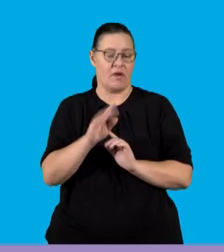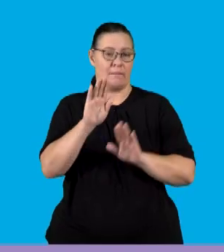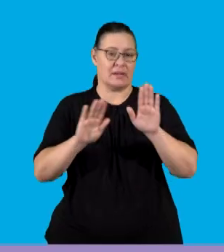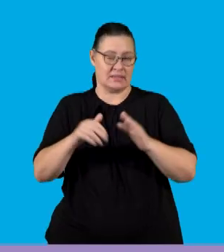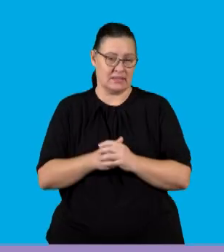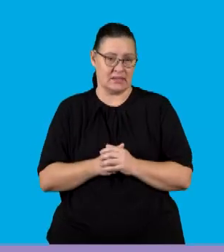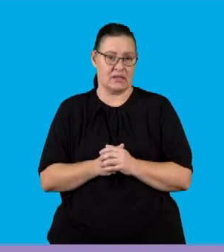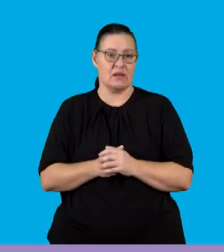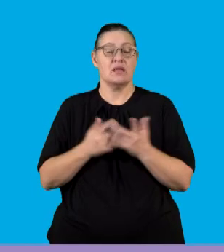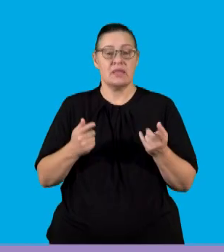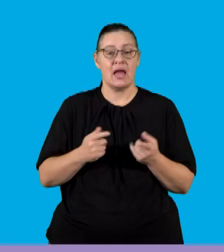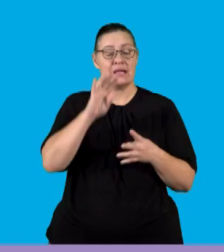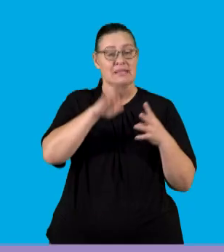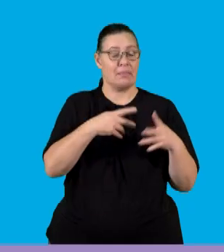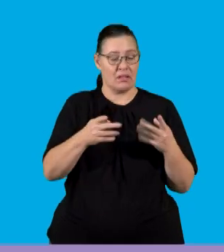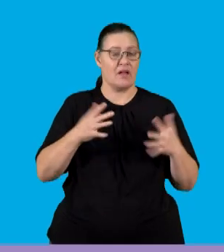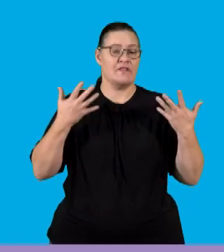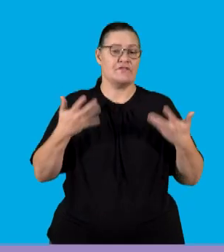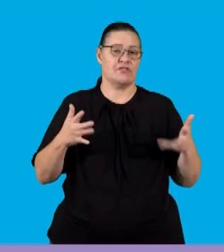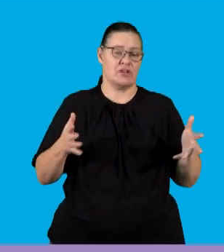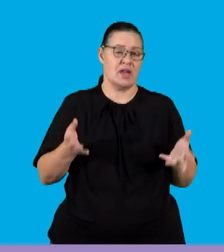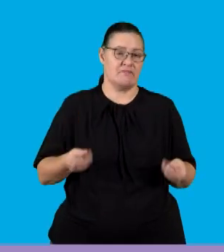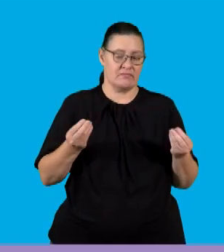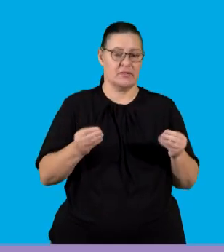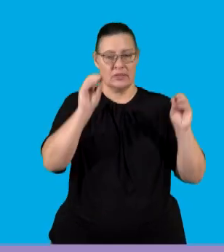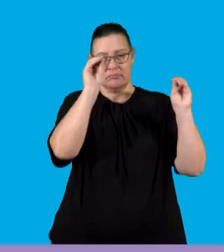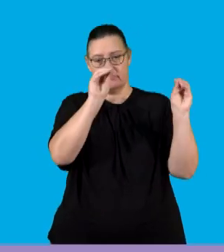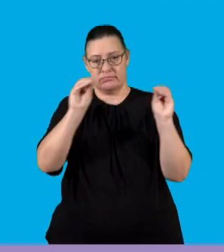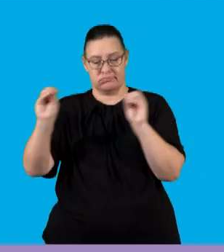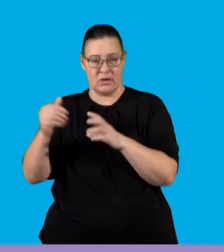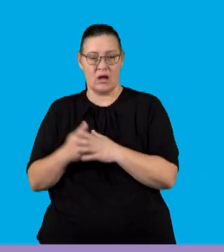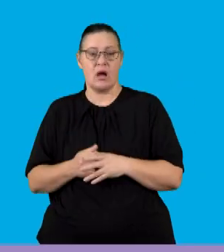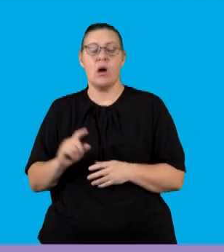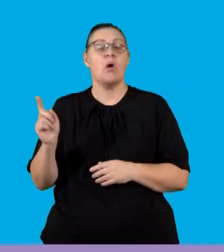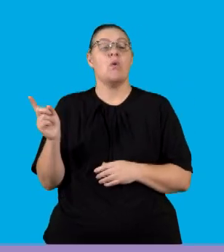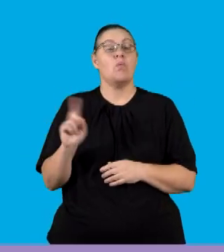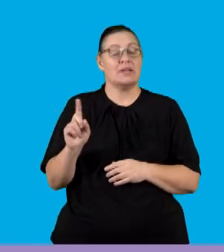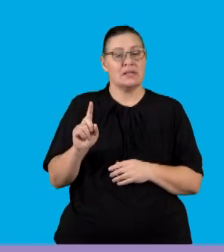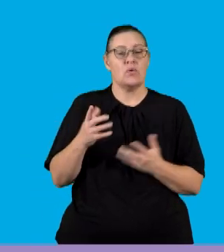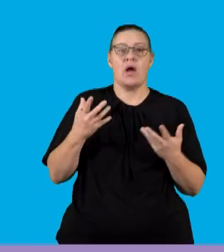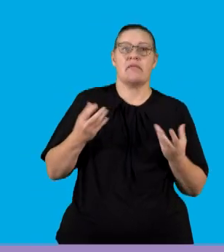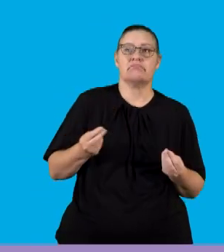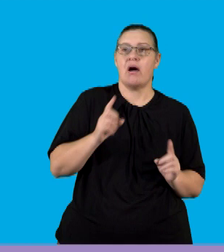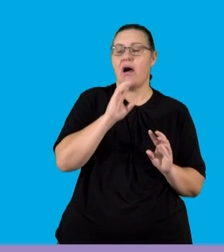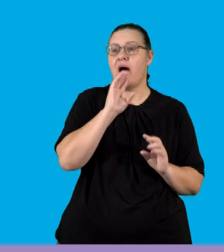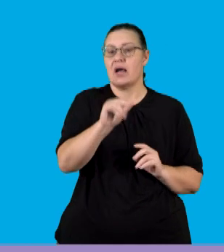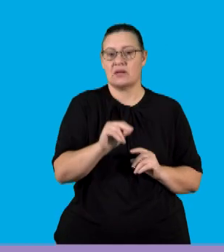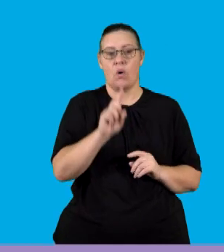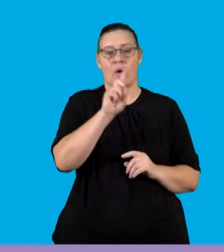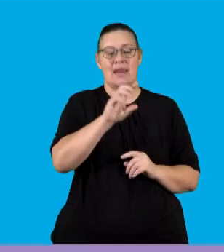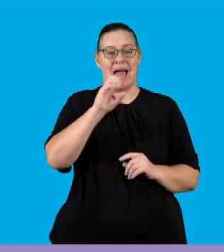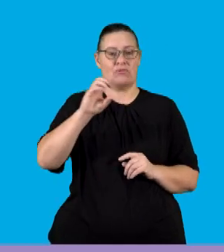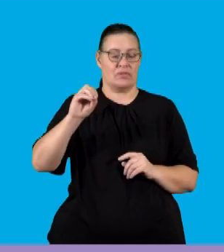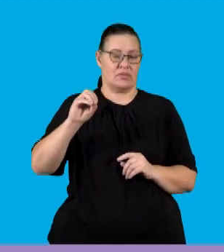of this pattern? So there is that table that we have already filled out. But again, what if you are asked for